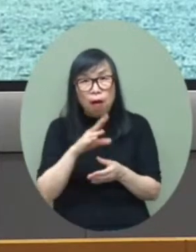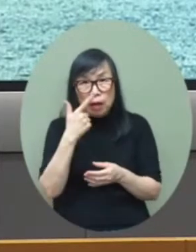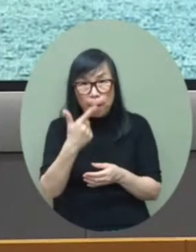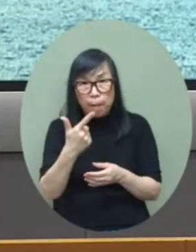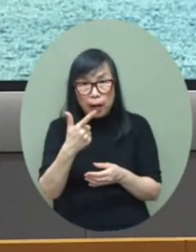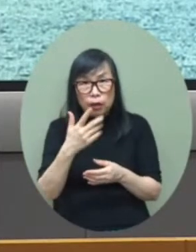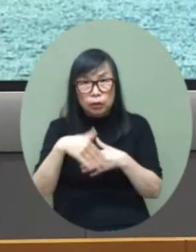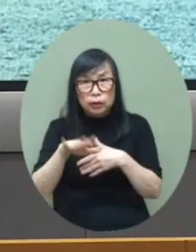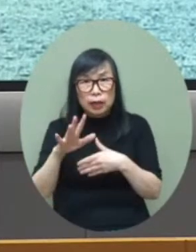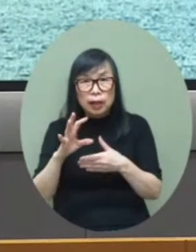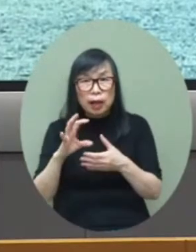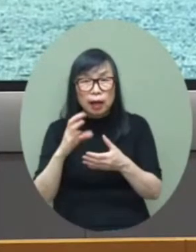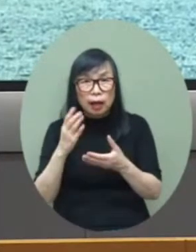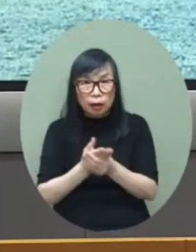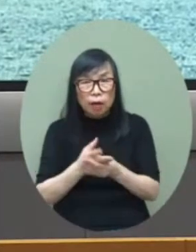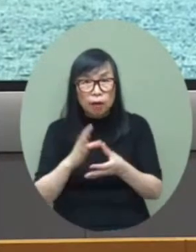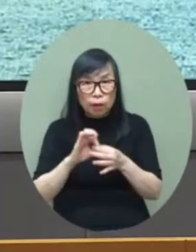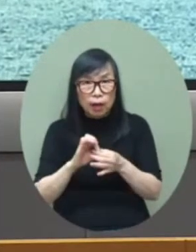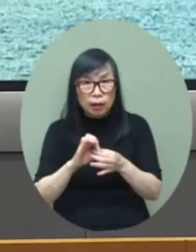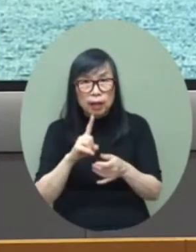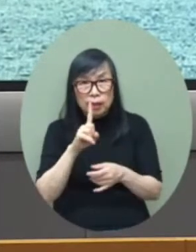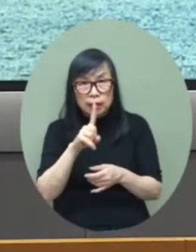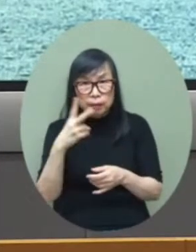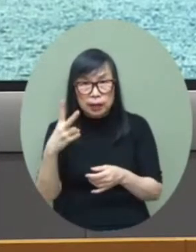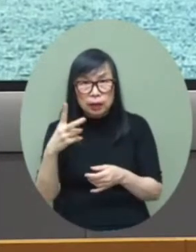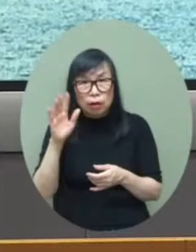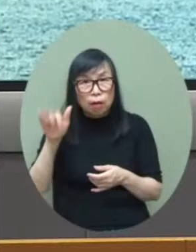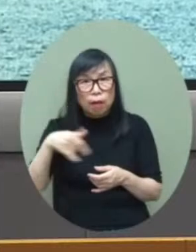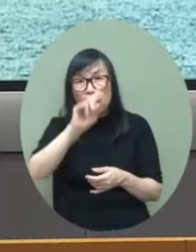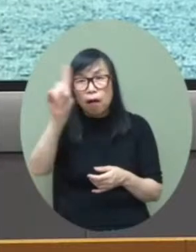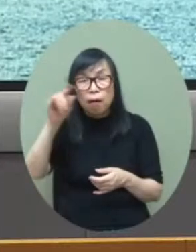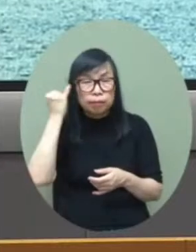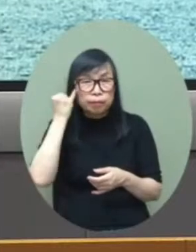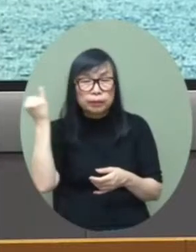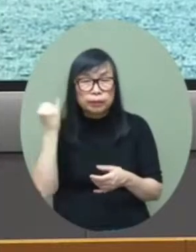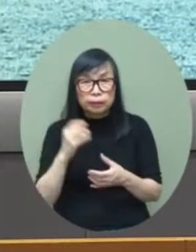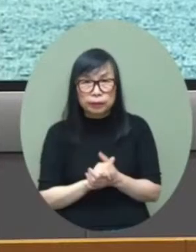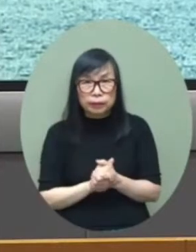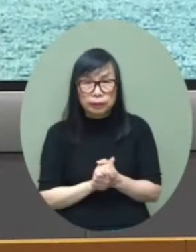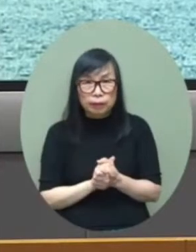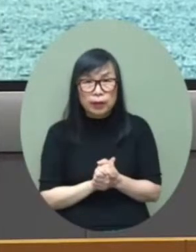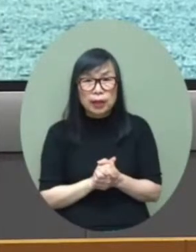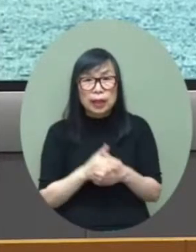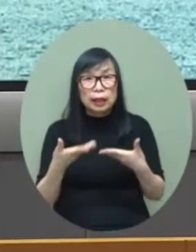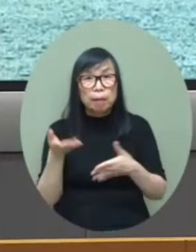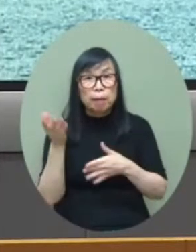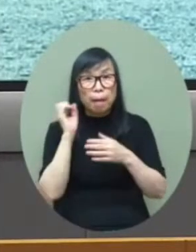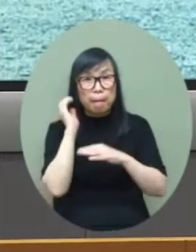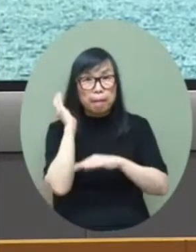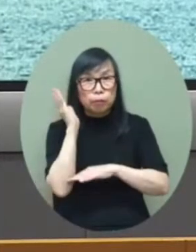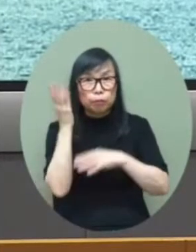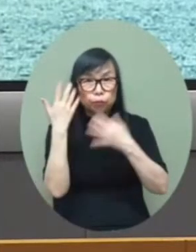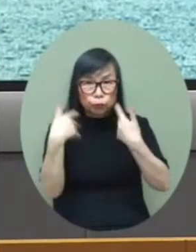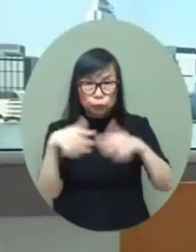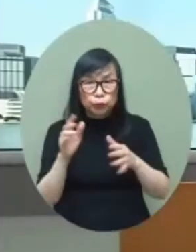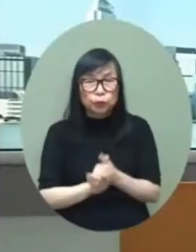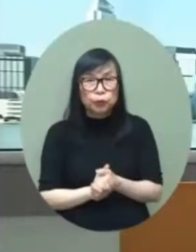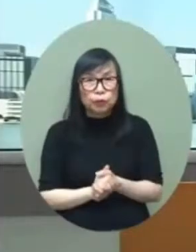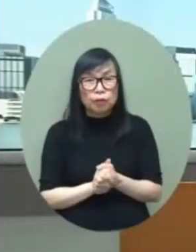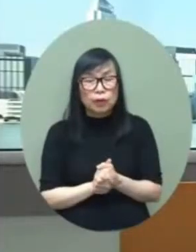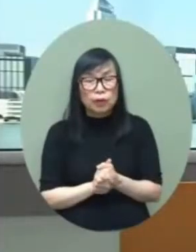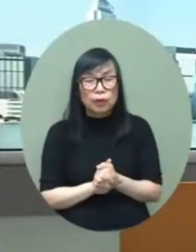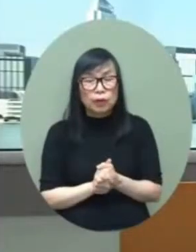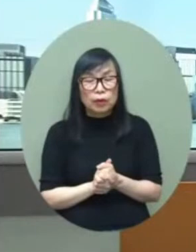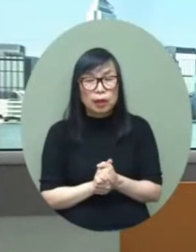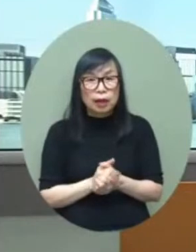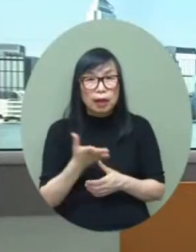BA.4.5, 20 suspected cases, 8 are linked to other cases, and 12 untraceable. That's all from me today.